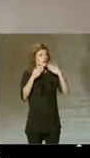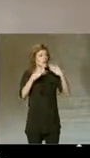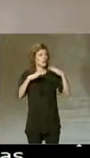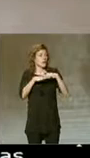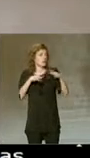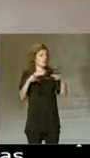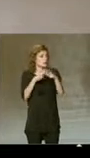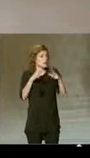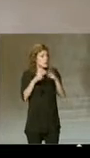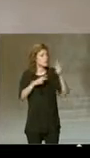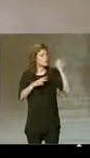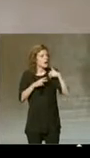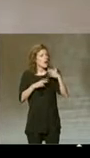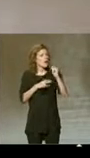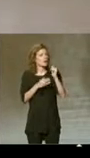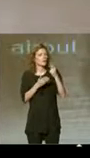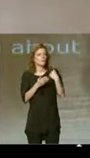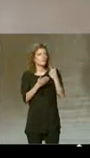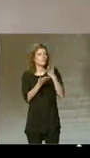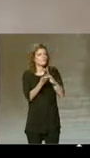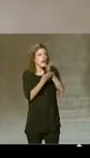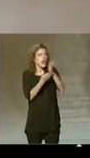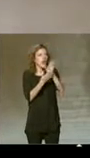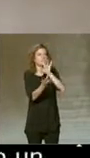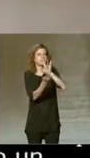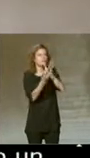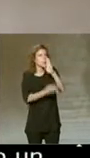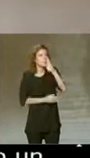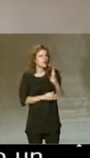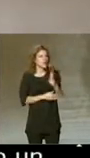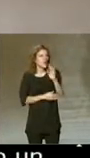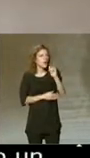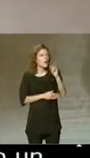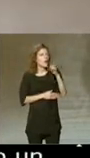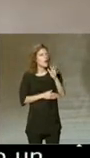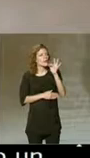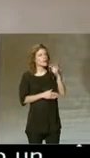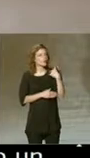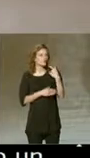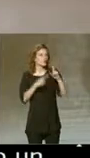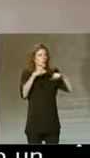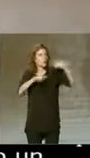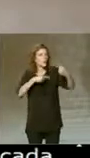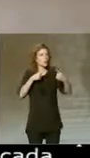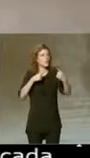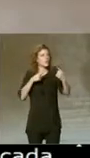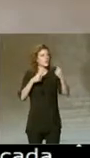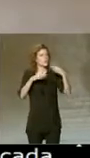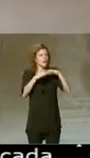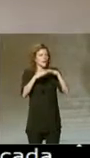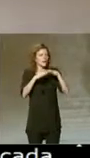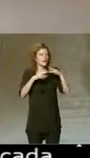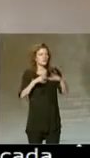social networks here, because the social networks have set a very direct channel with a full